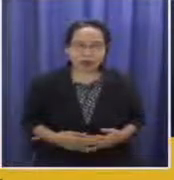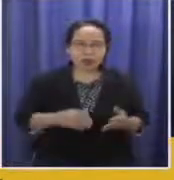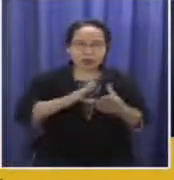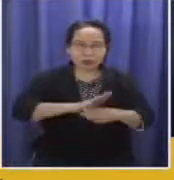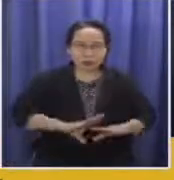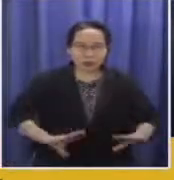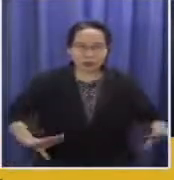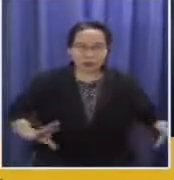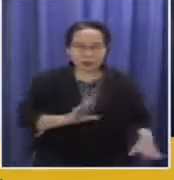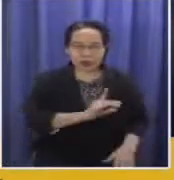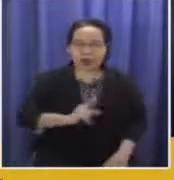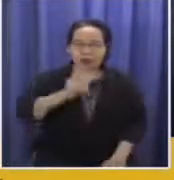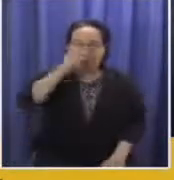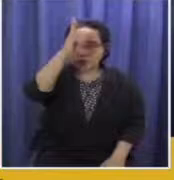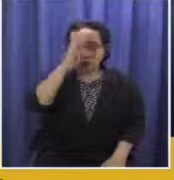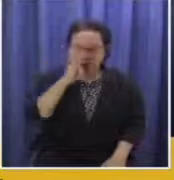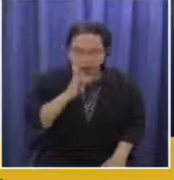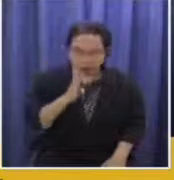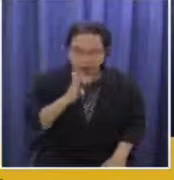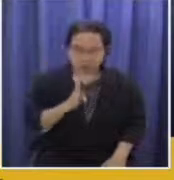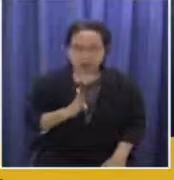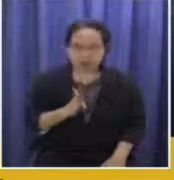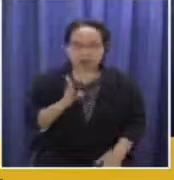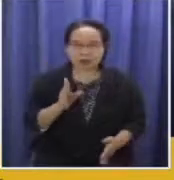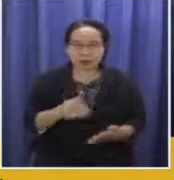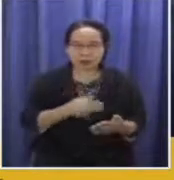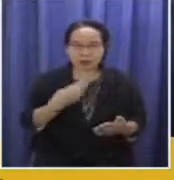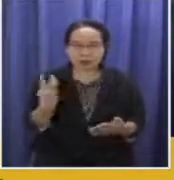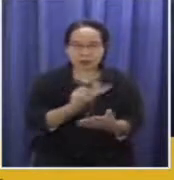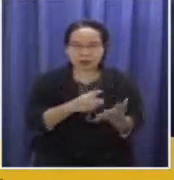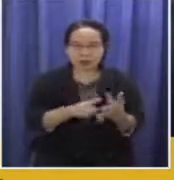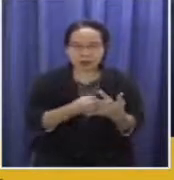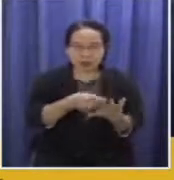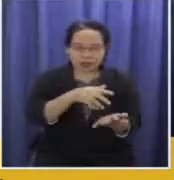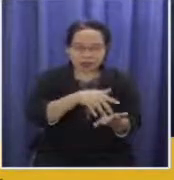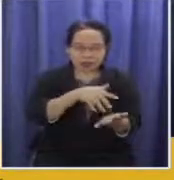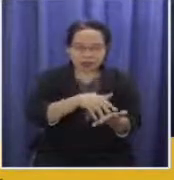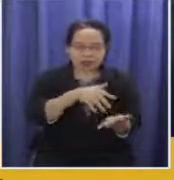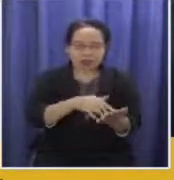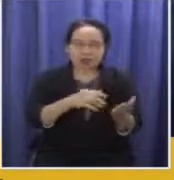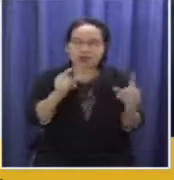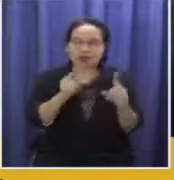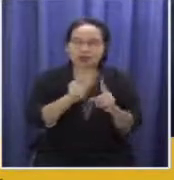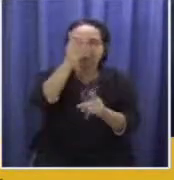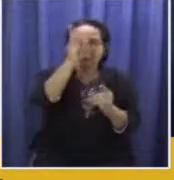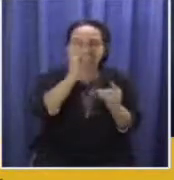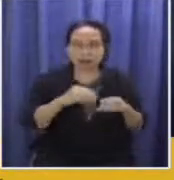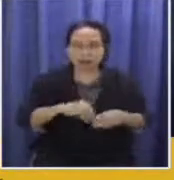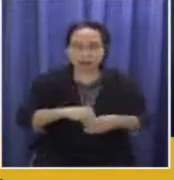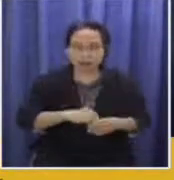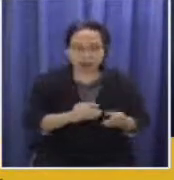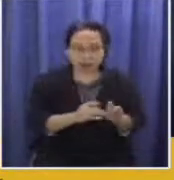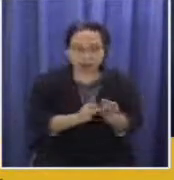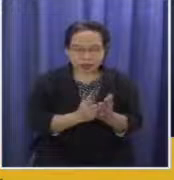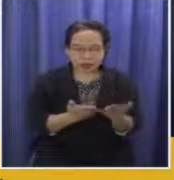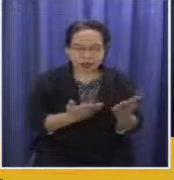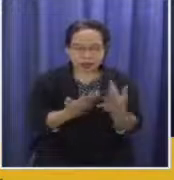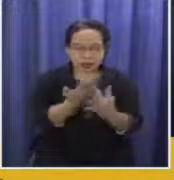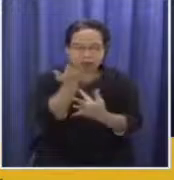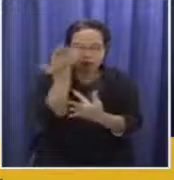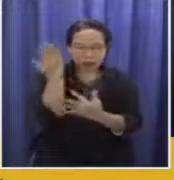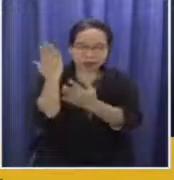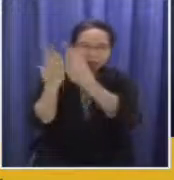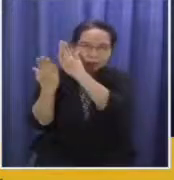Sumatin po ang kapayapaan ng Panginoon. Bago po tayo magpasimula ng pag-aaral ng Before we salita. start the study of the words of God in the